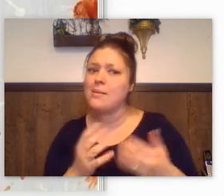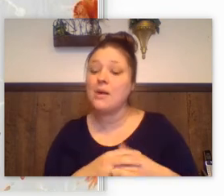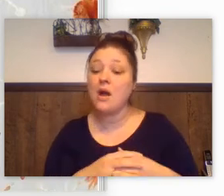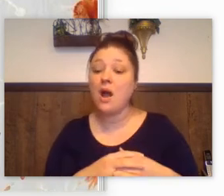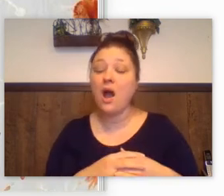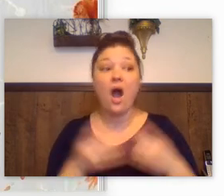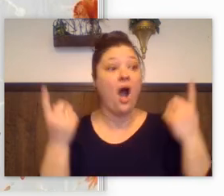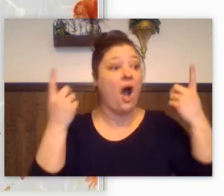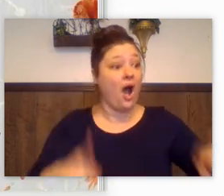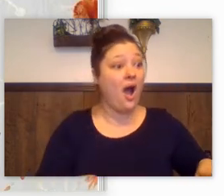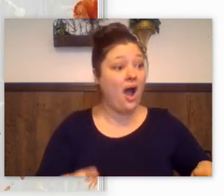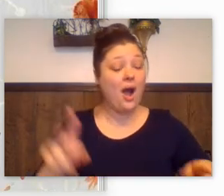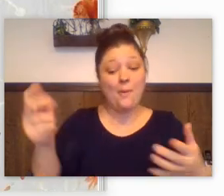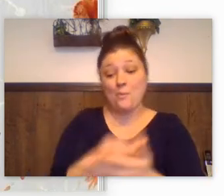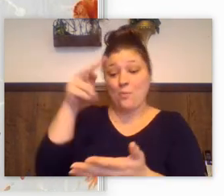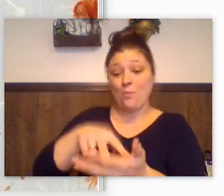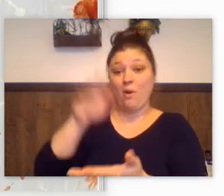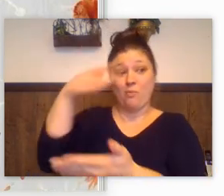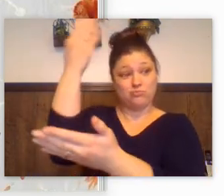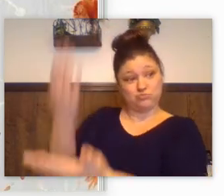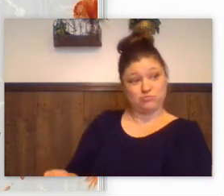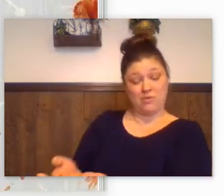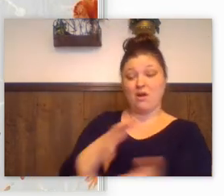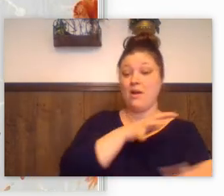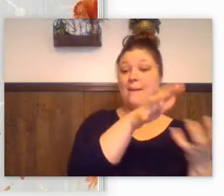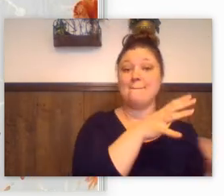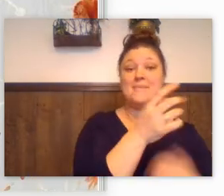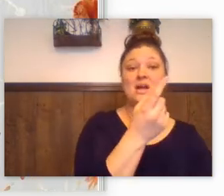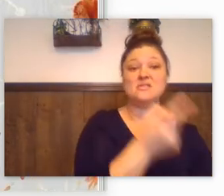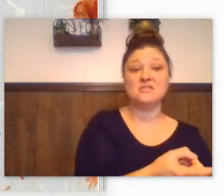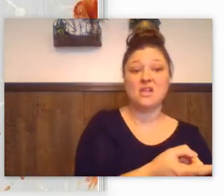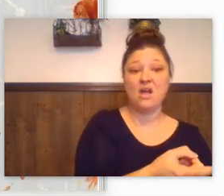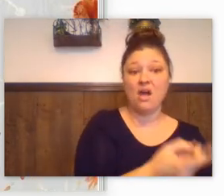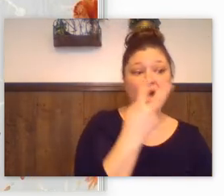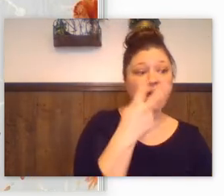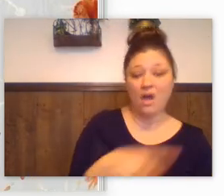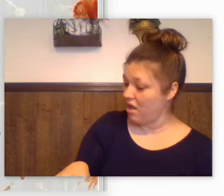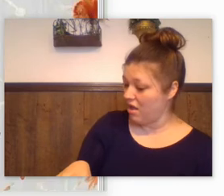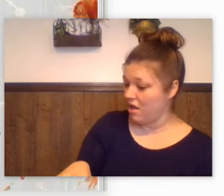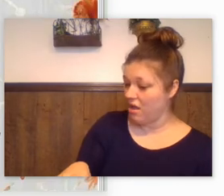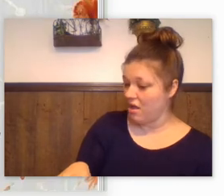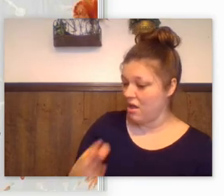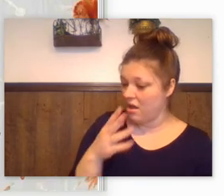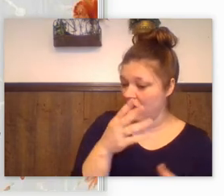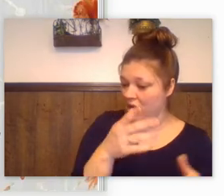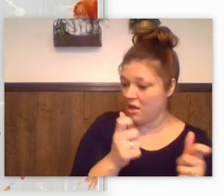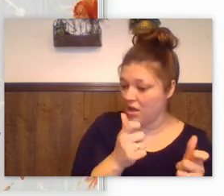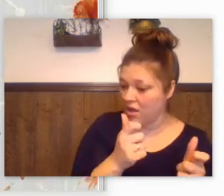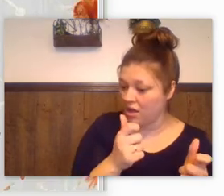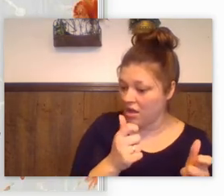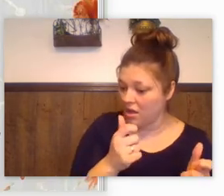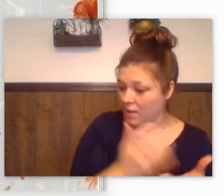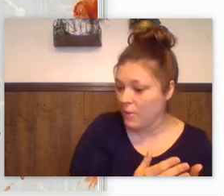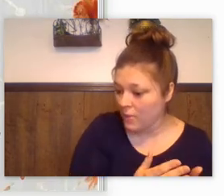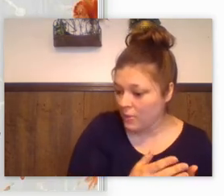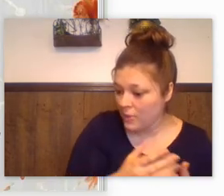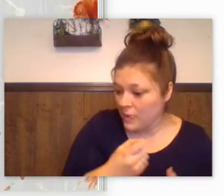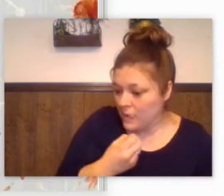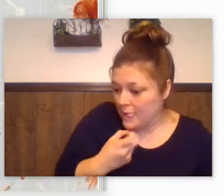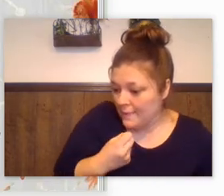That's when Spork landed. The messy thing saw Spork and immediately stopped and gurgled.